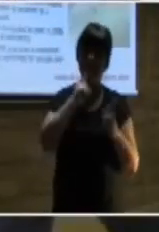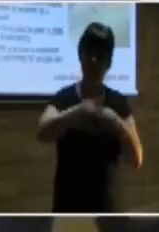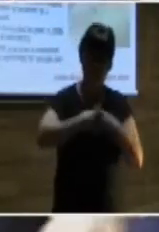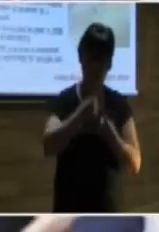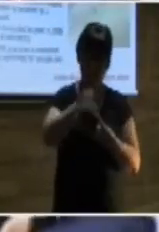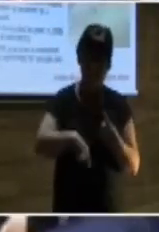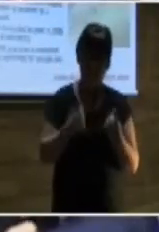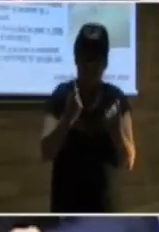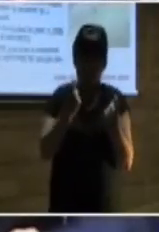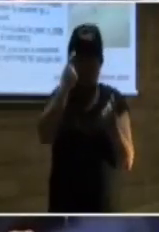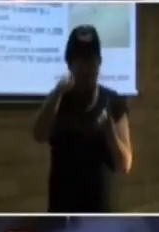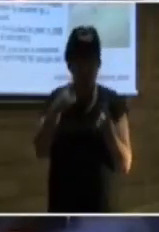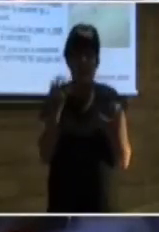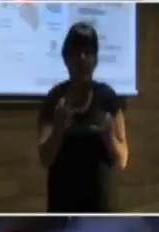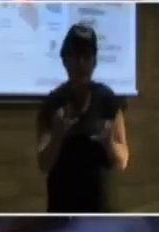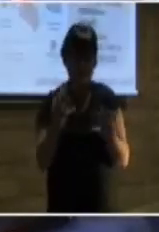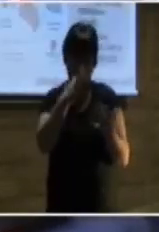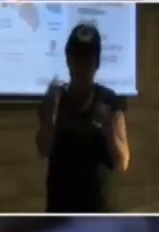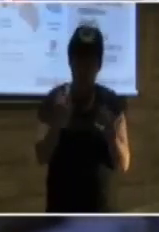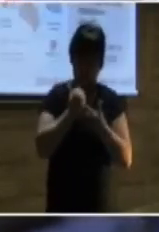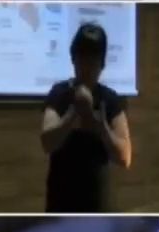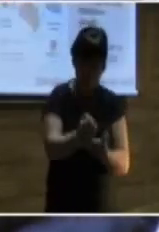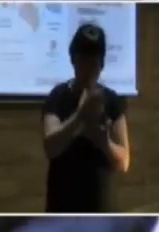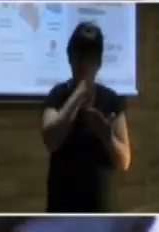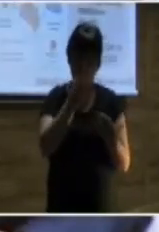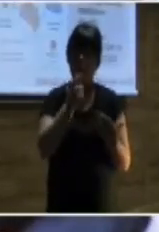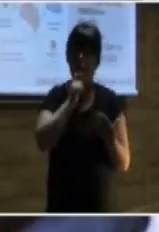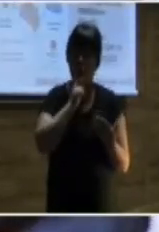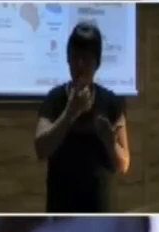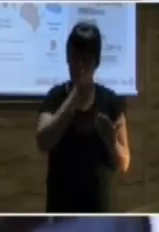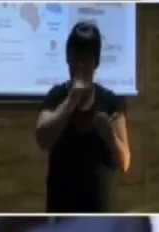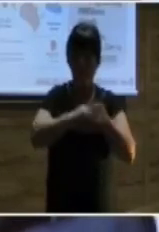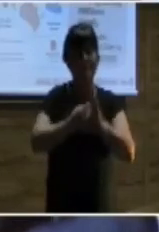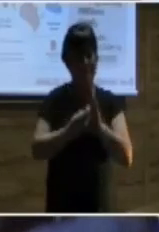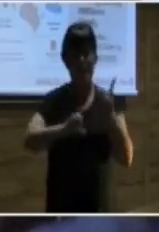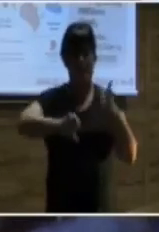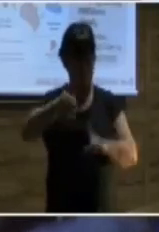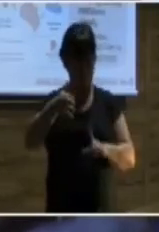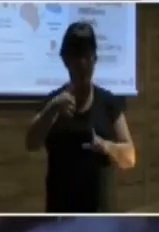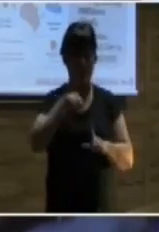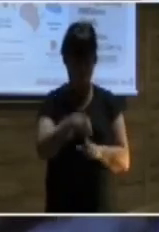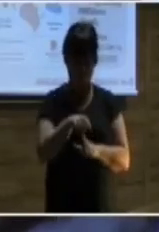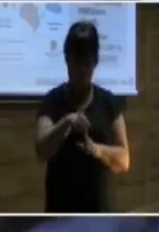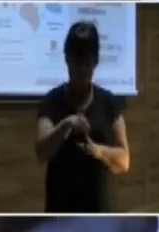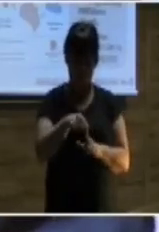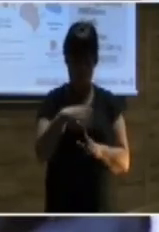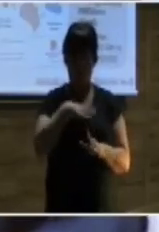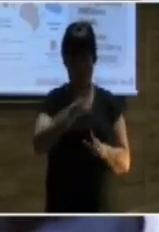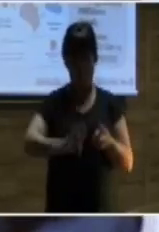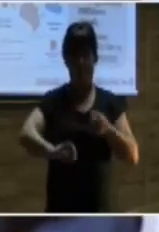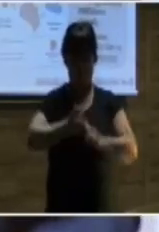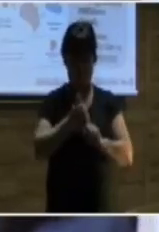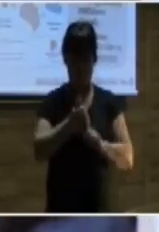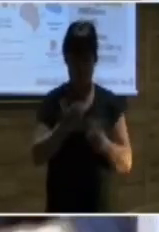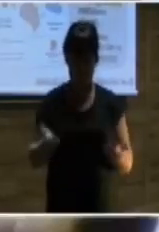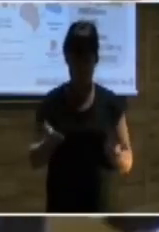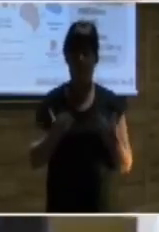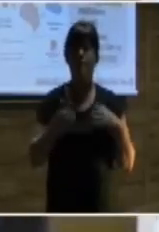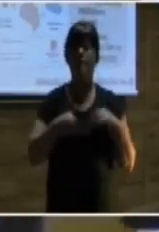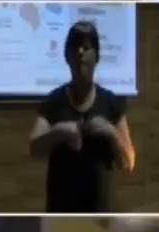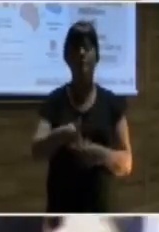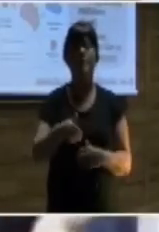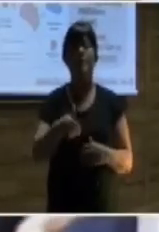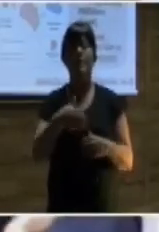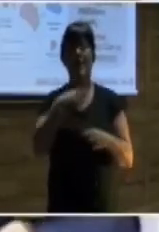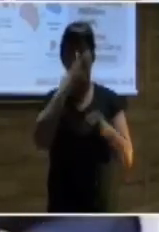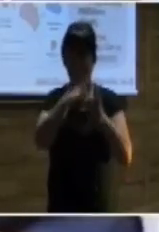and a national plan will achieve that. World Alzheimer's Month is September. I